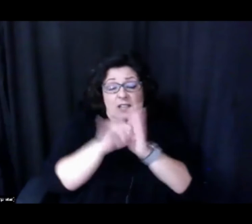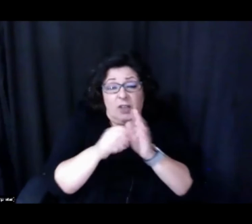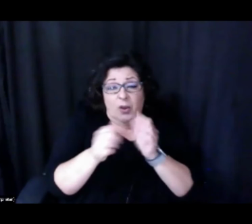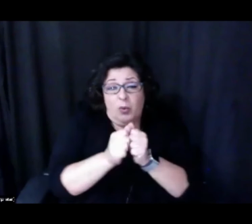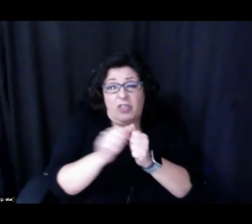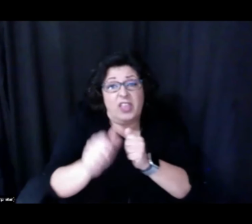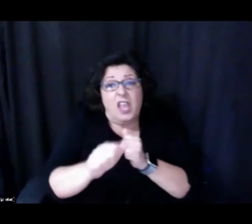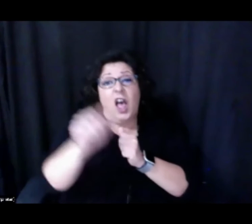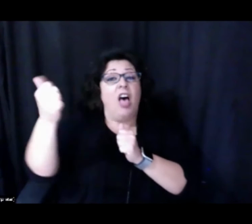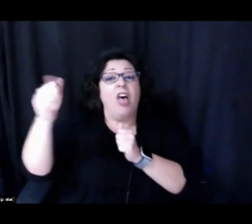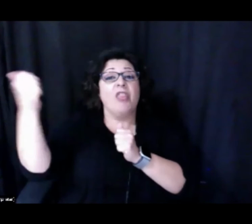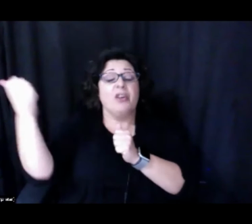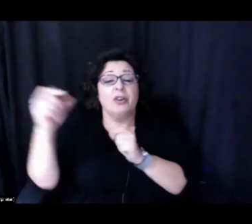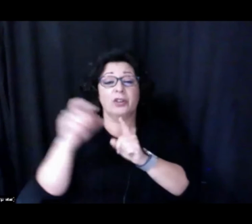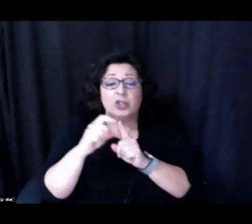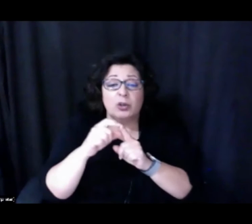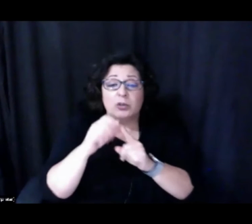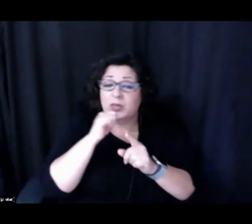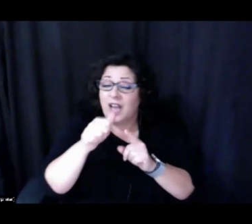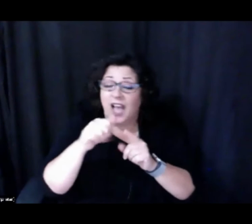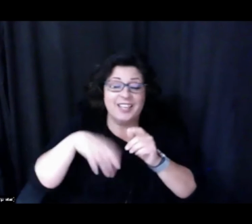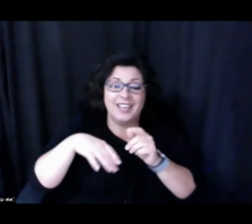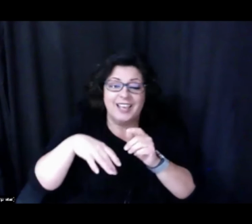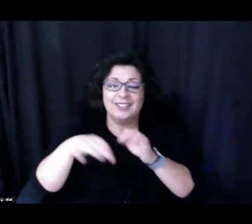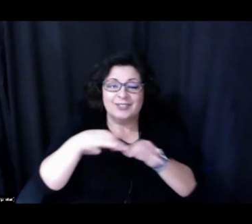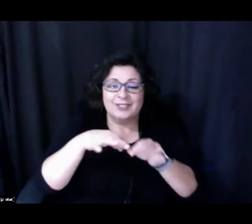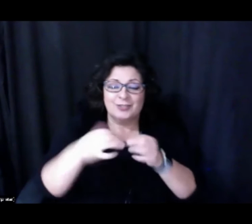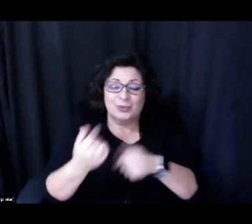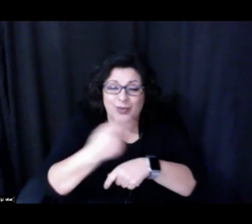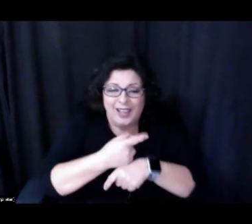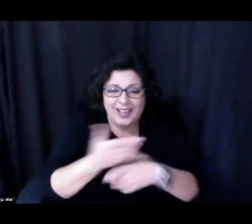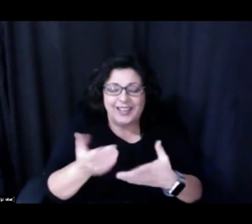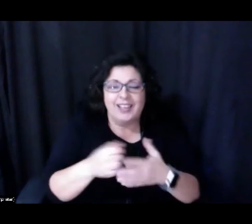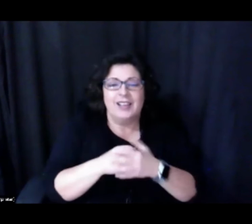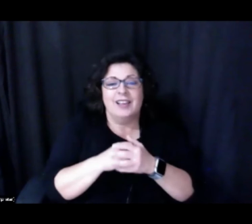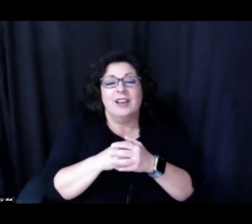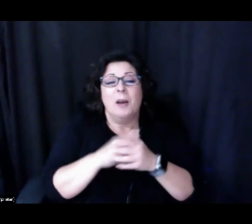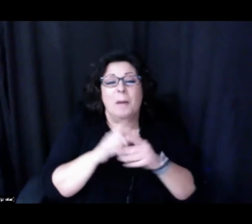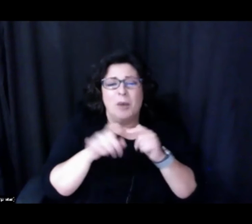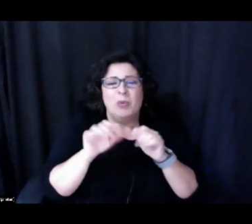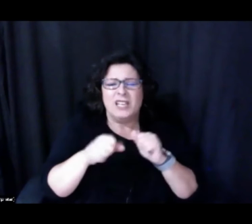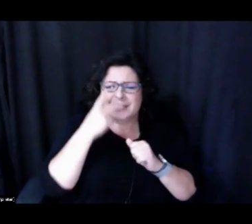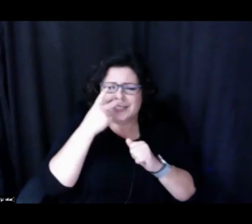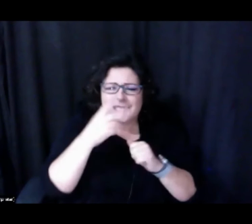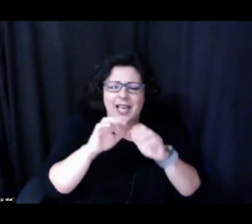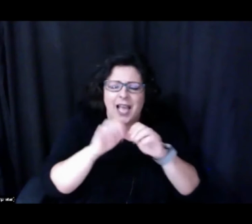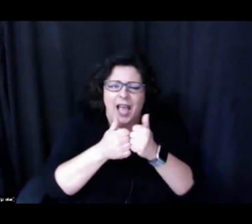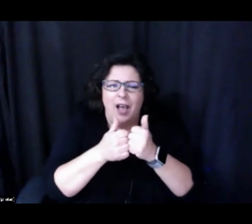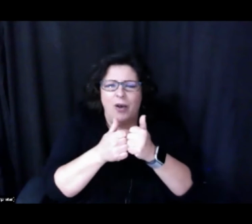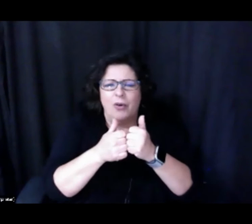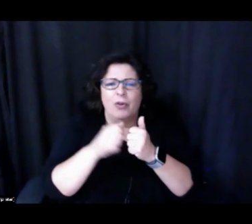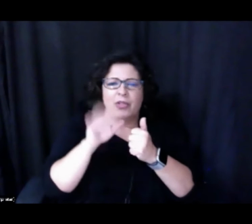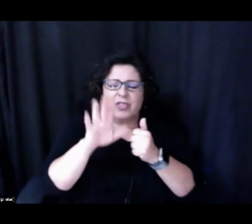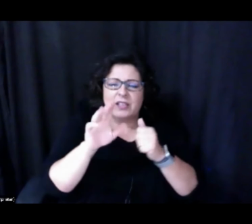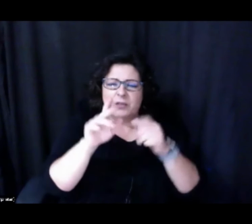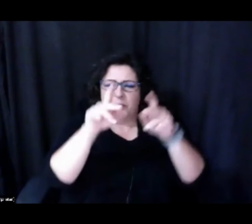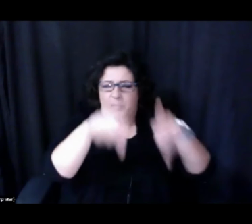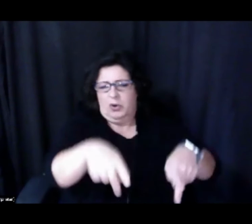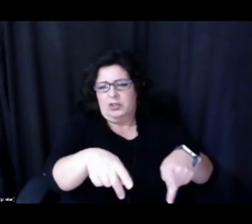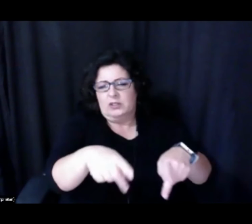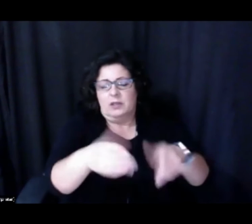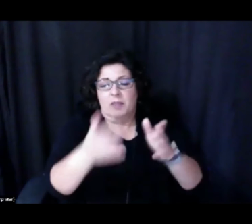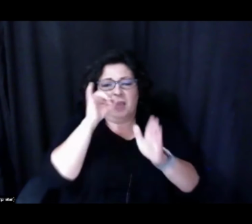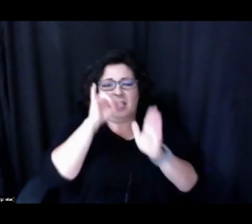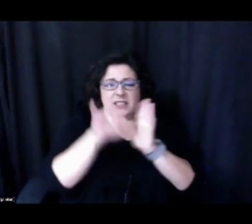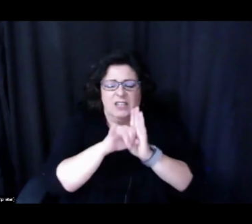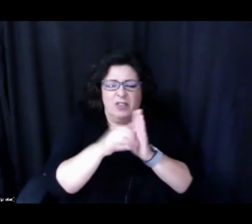the other terms that we didn't go over today, right? But we can see how this is where someone might identify